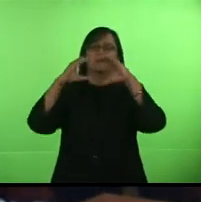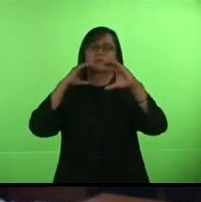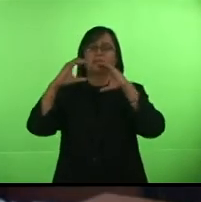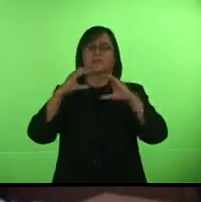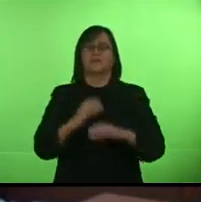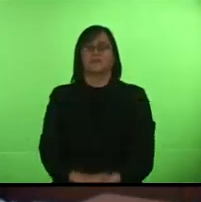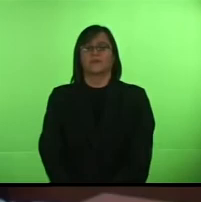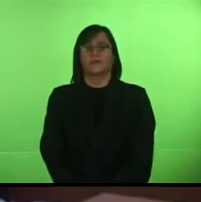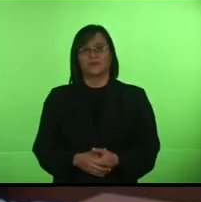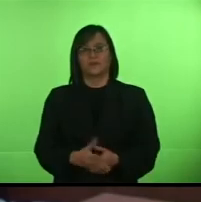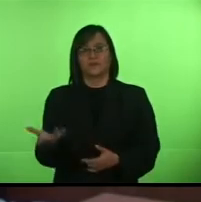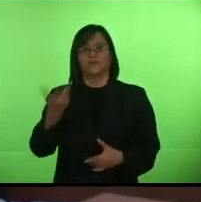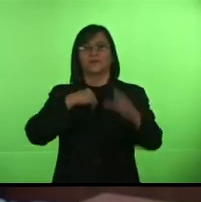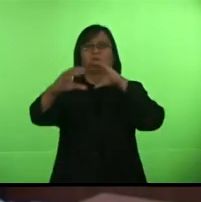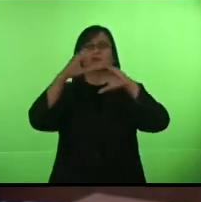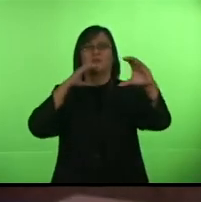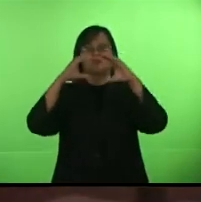communication.